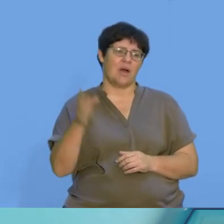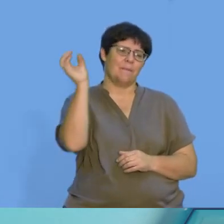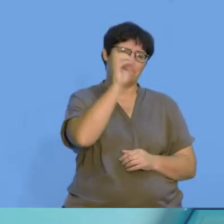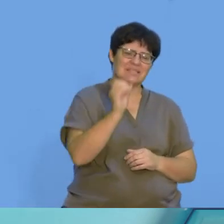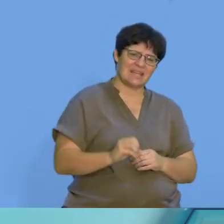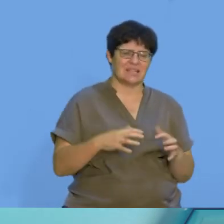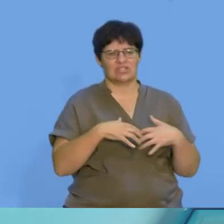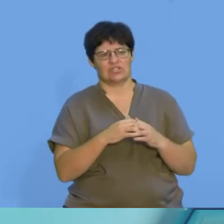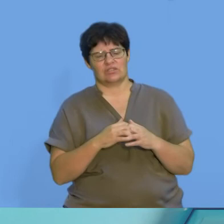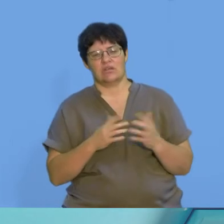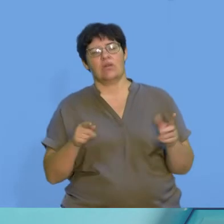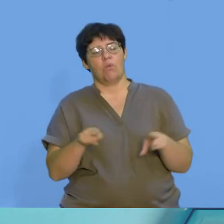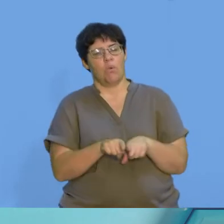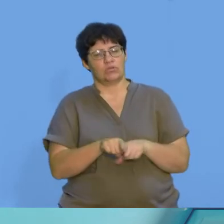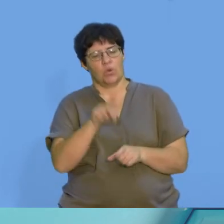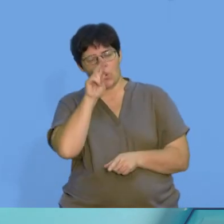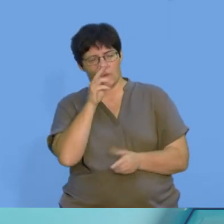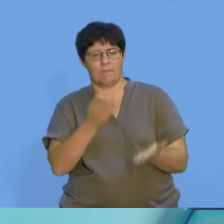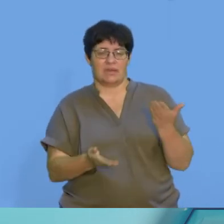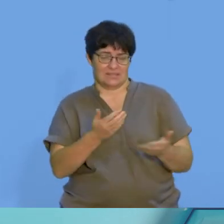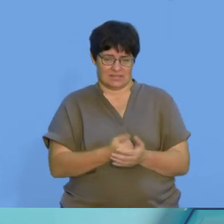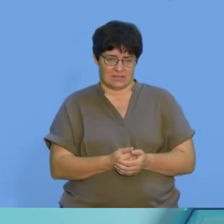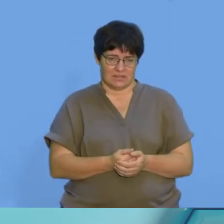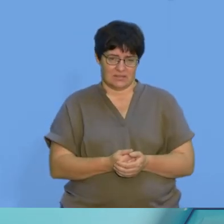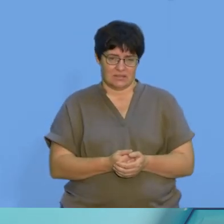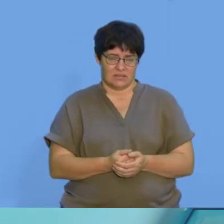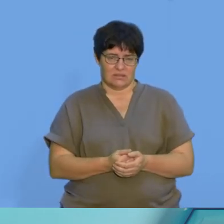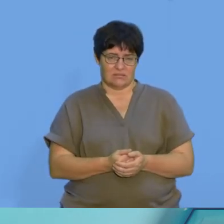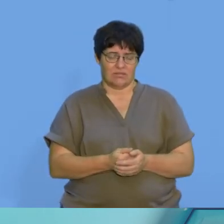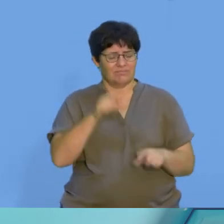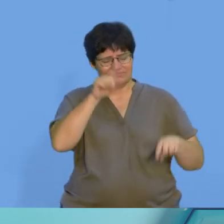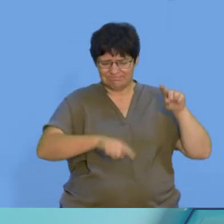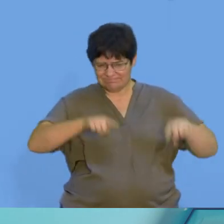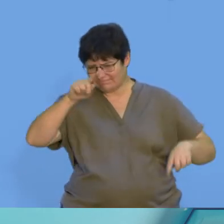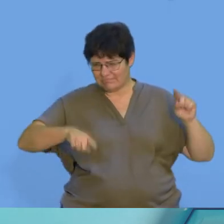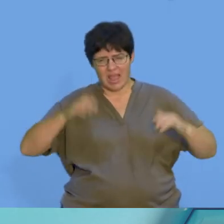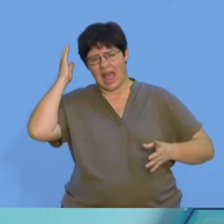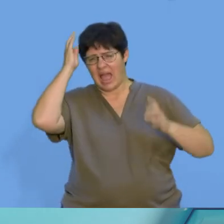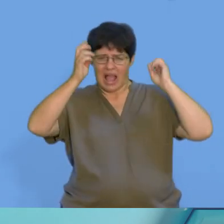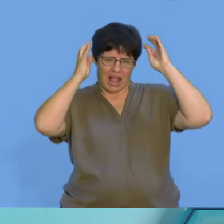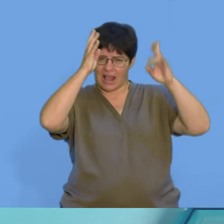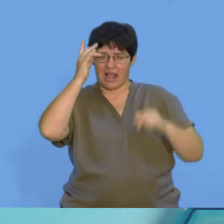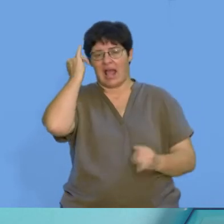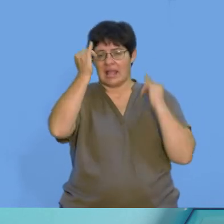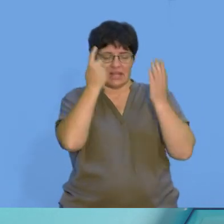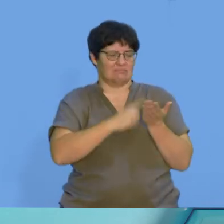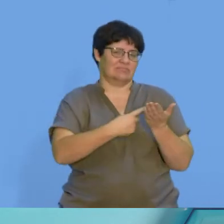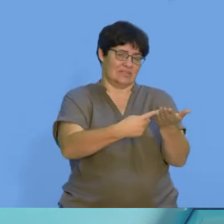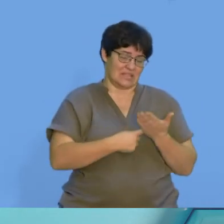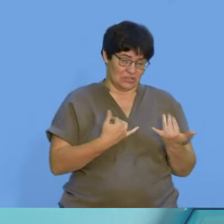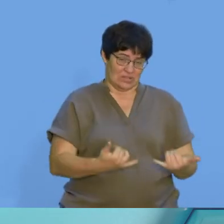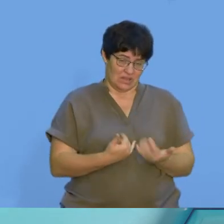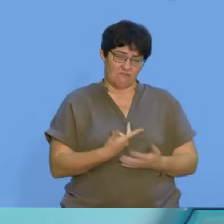of formulae in terms of the percentage composition. We also looked at the masses. So there's a whole range, you know, of ideas that